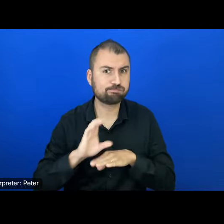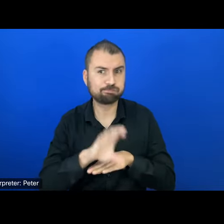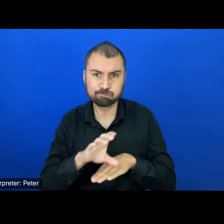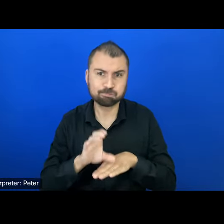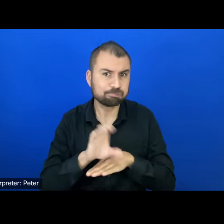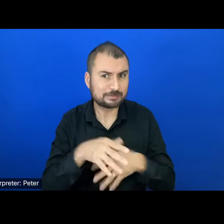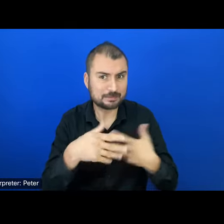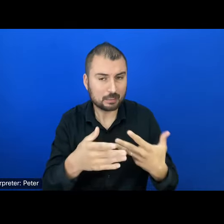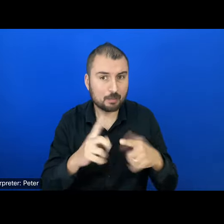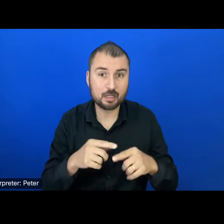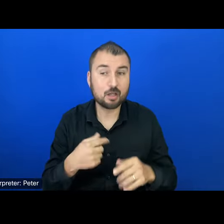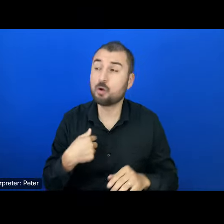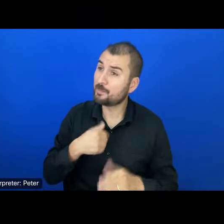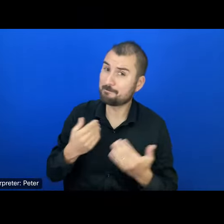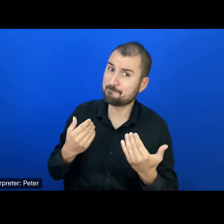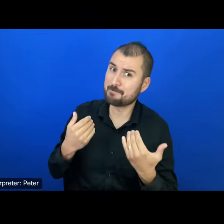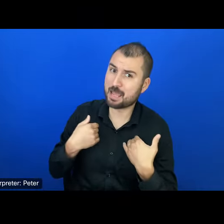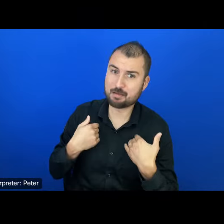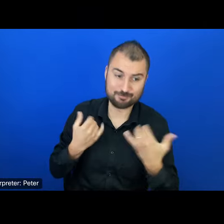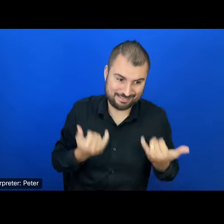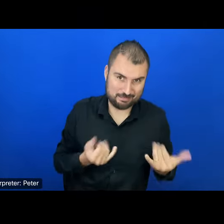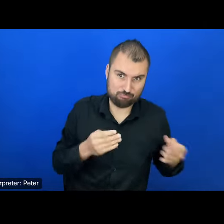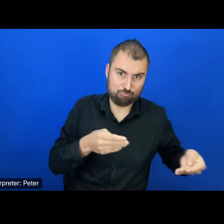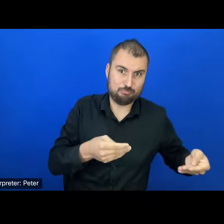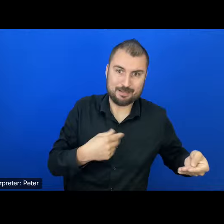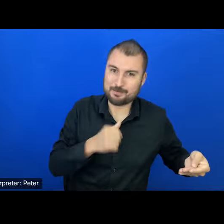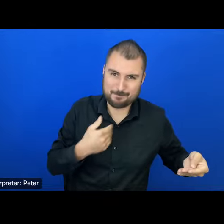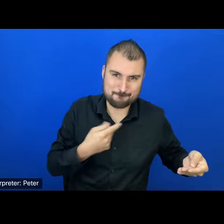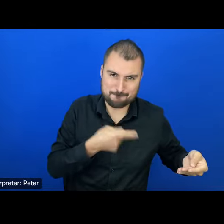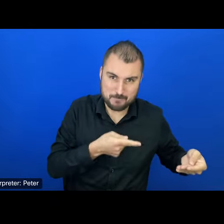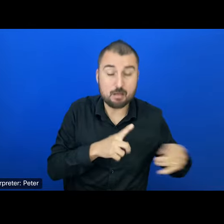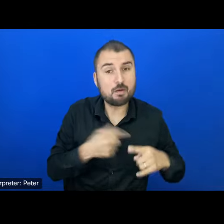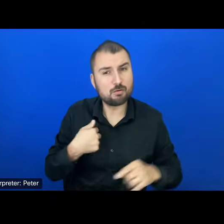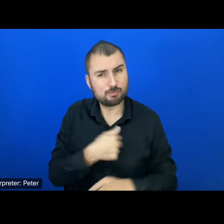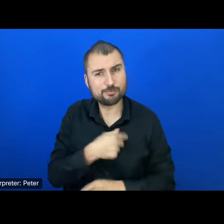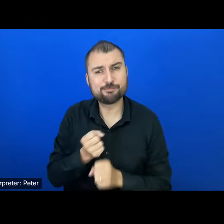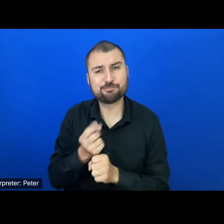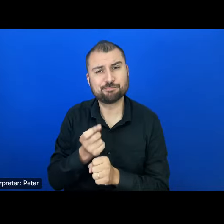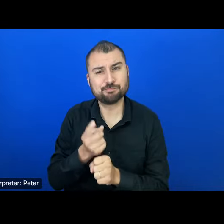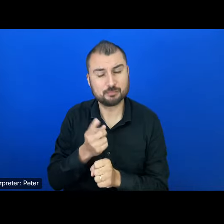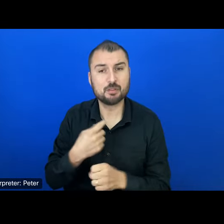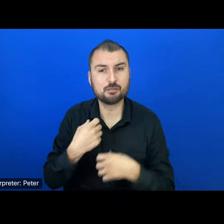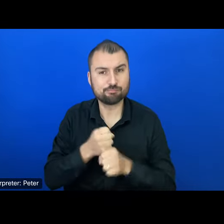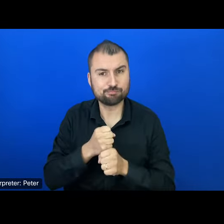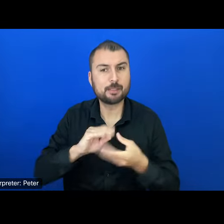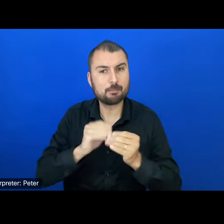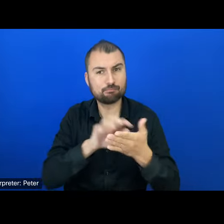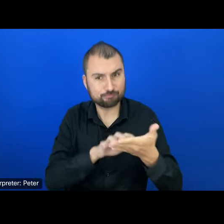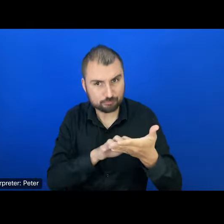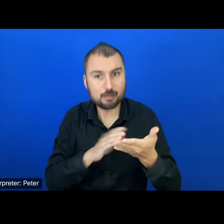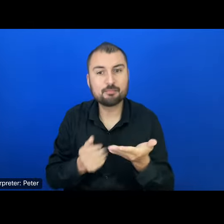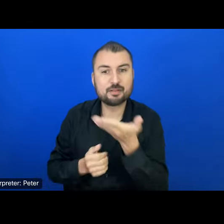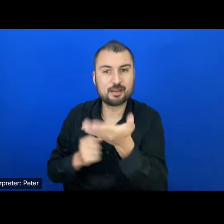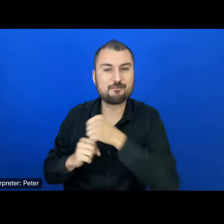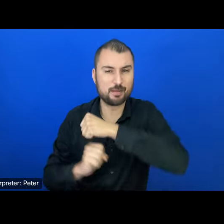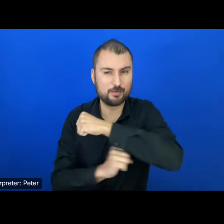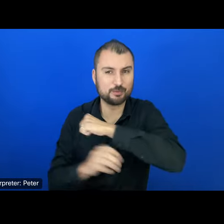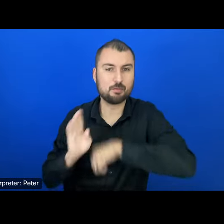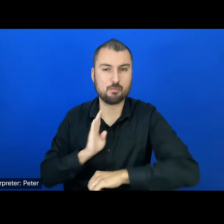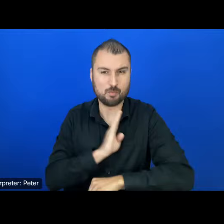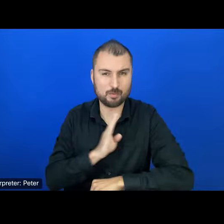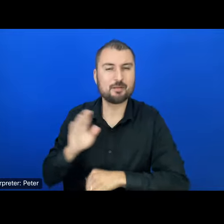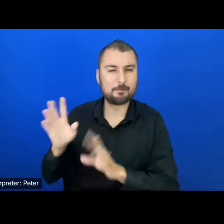tourist? do not have that. We prepare an annual report each year, and we present it to our foundation board at their November 7th meeting, but I do